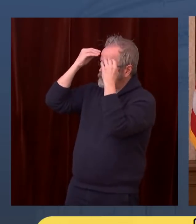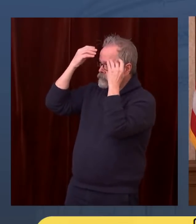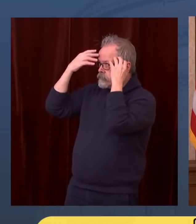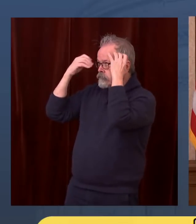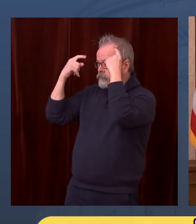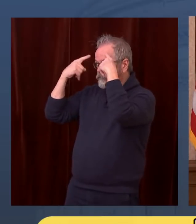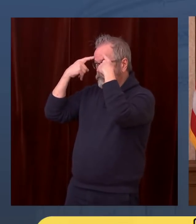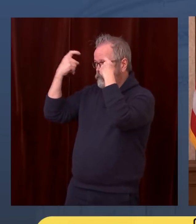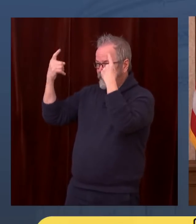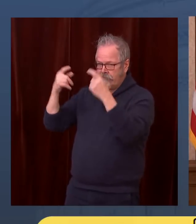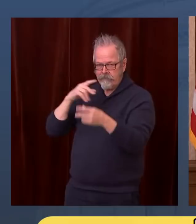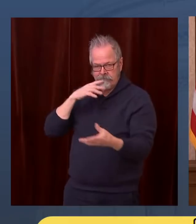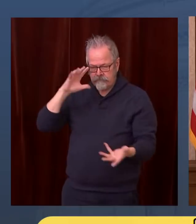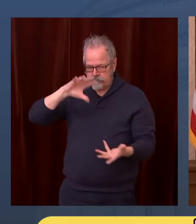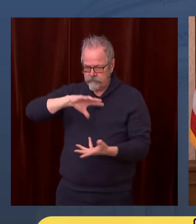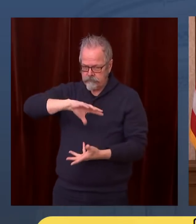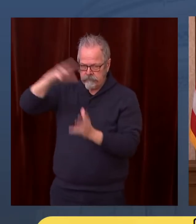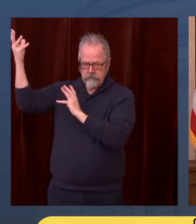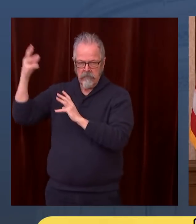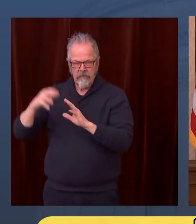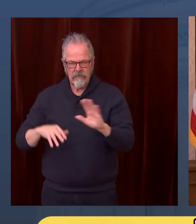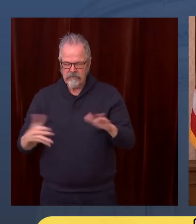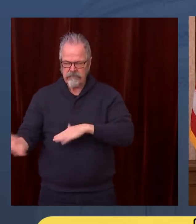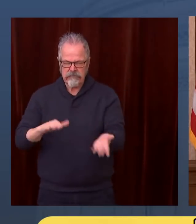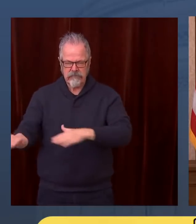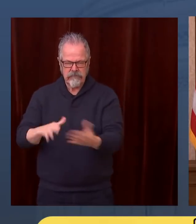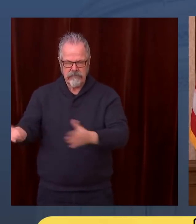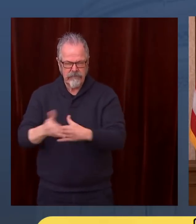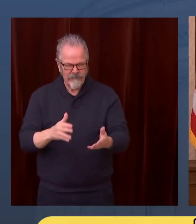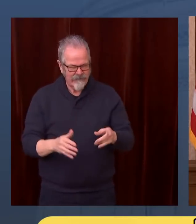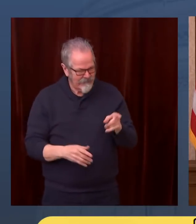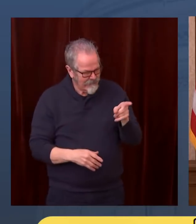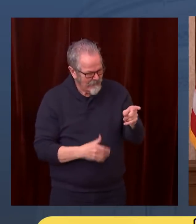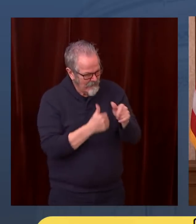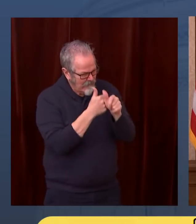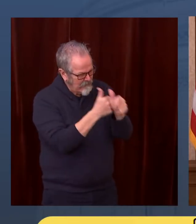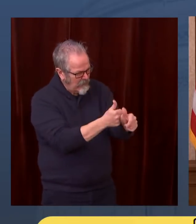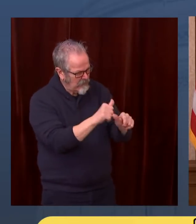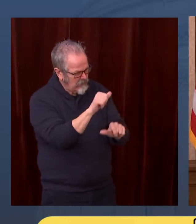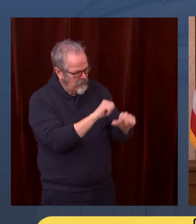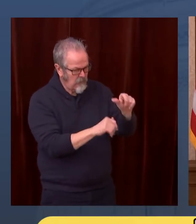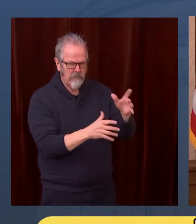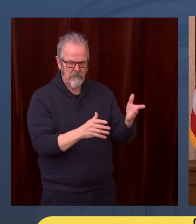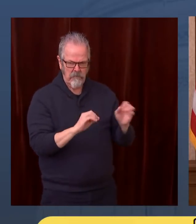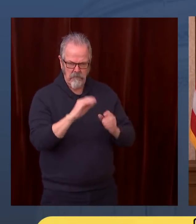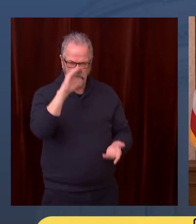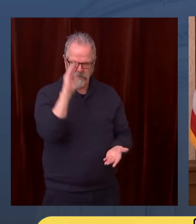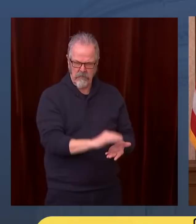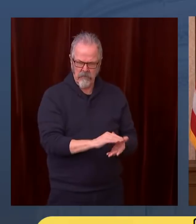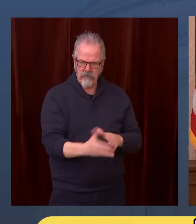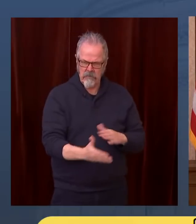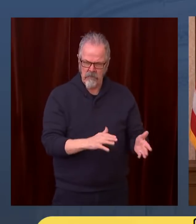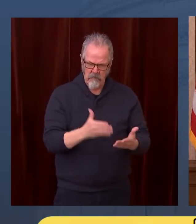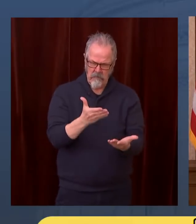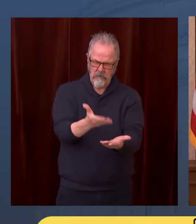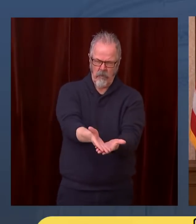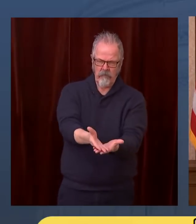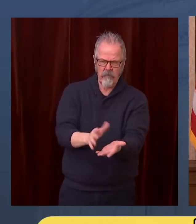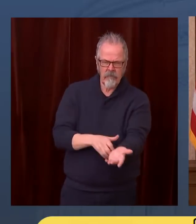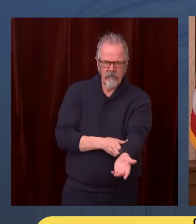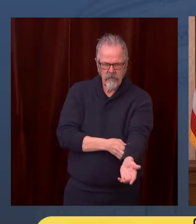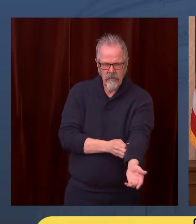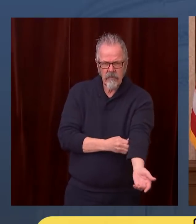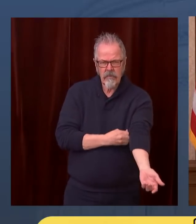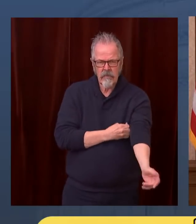capita. We may have saved 17,000 plus lives comparing our death rate to other states. So science has done